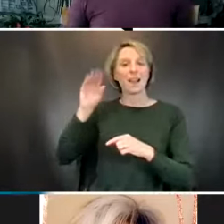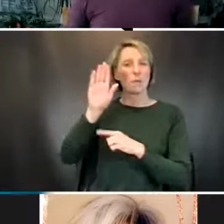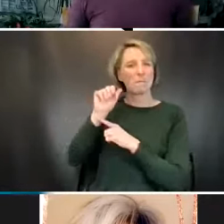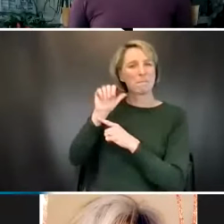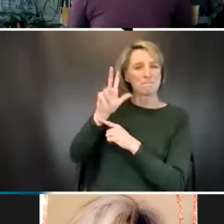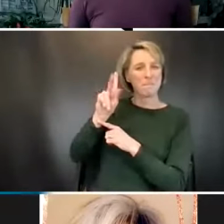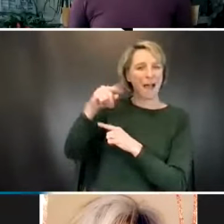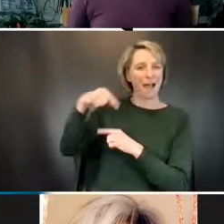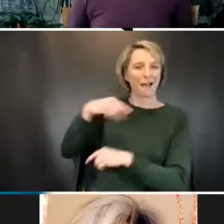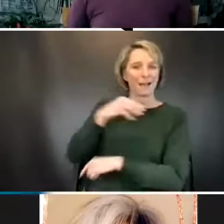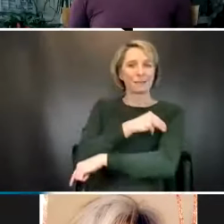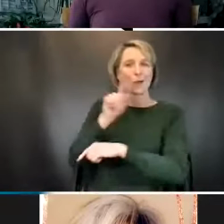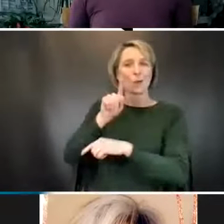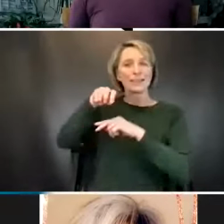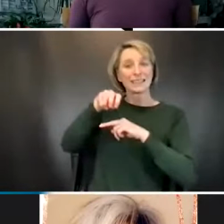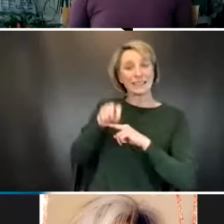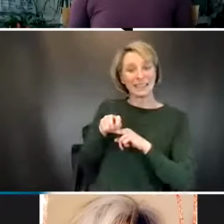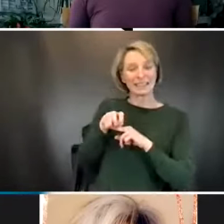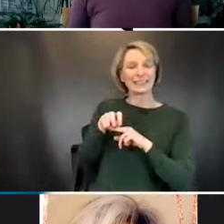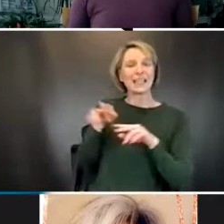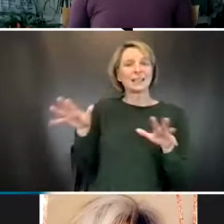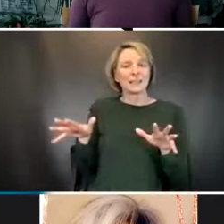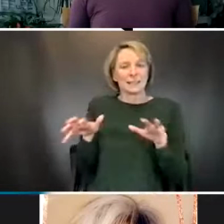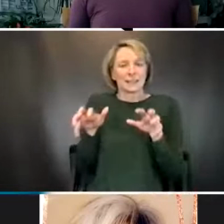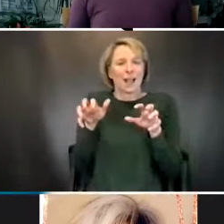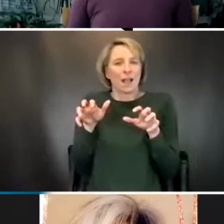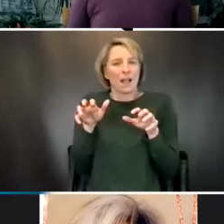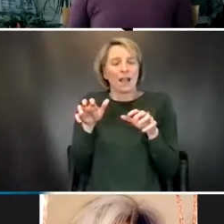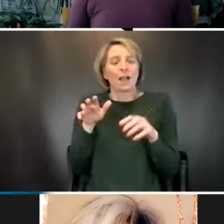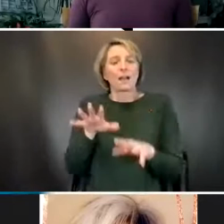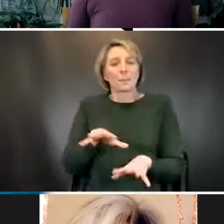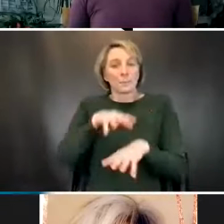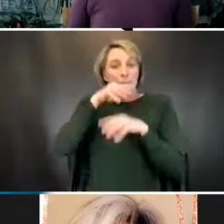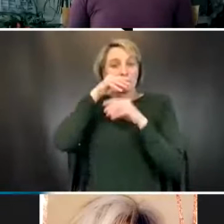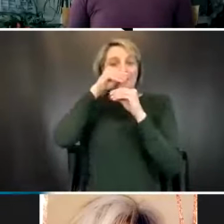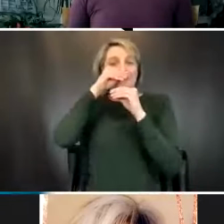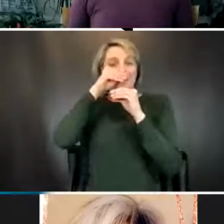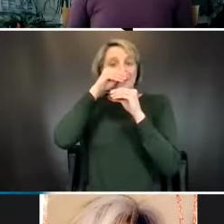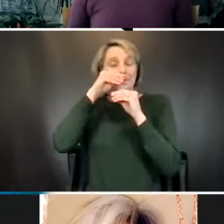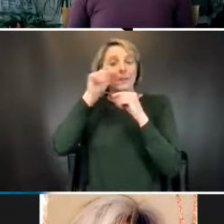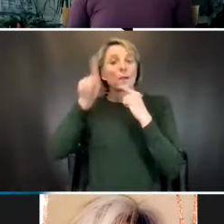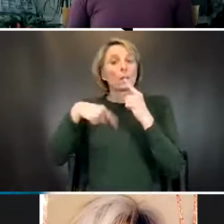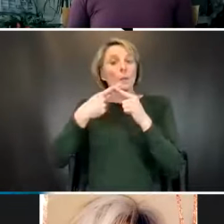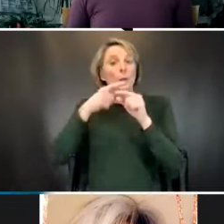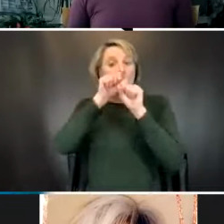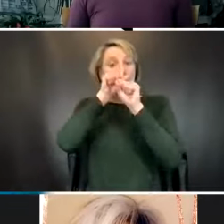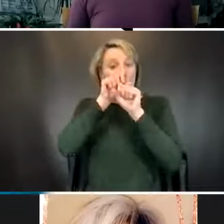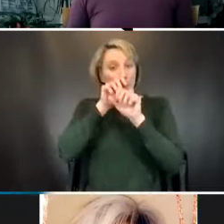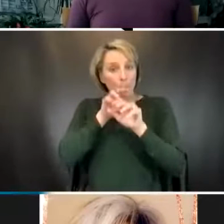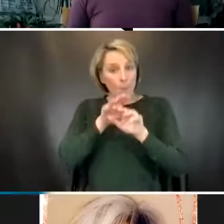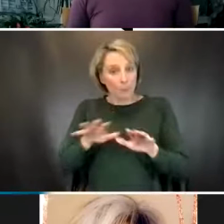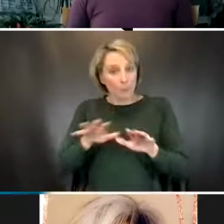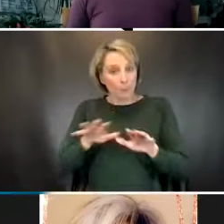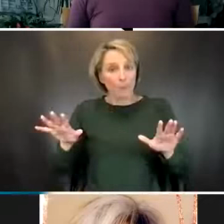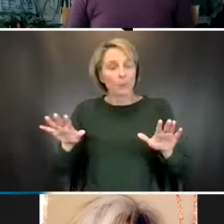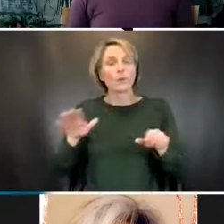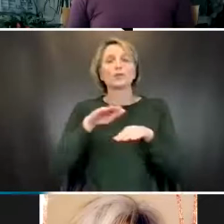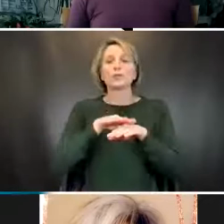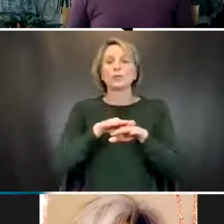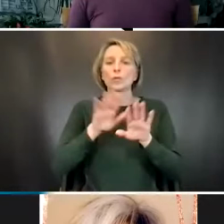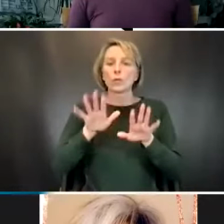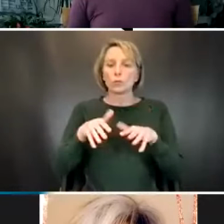on the seat of the chair. Tighten and take a big inhale. And then as you exhale,